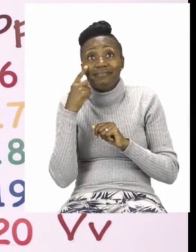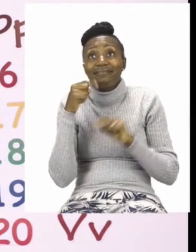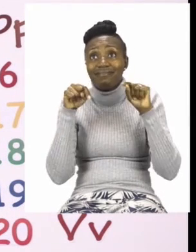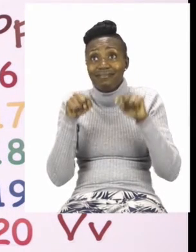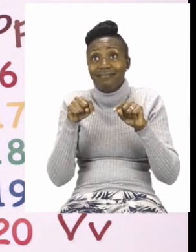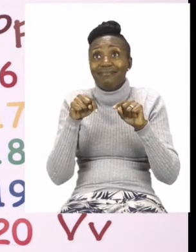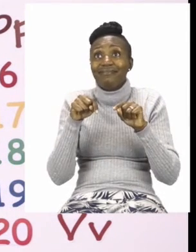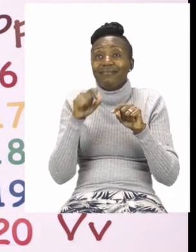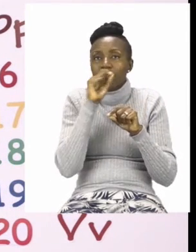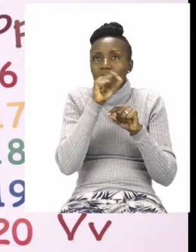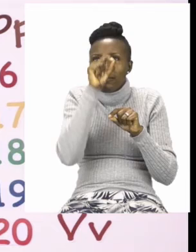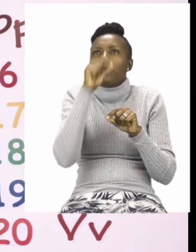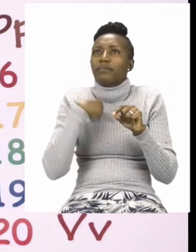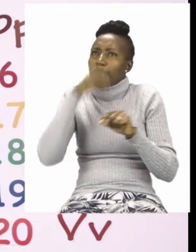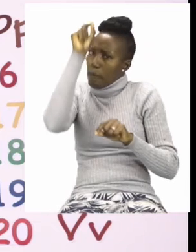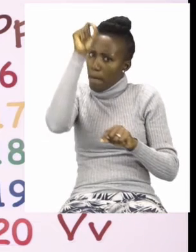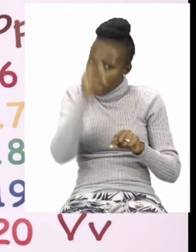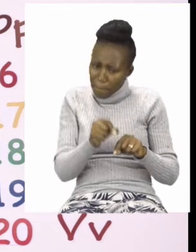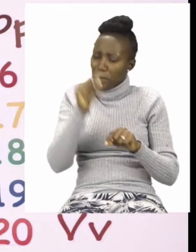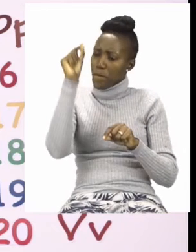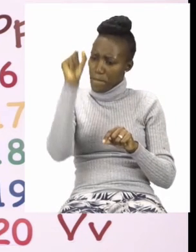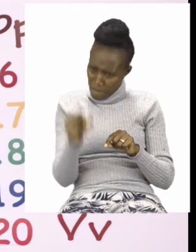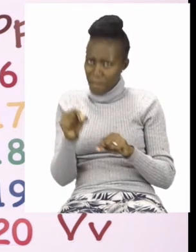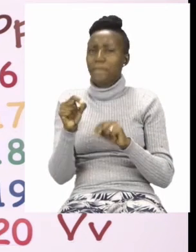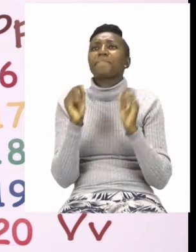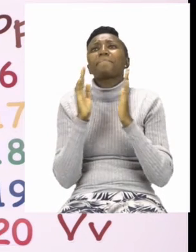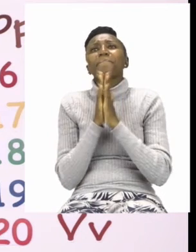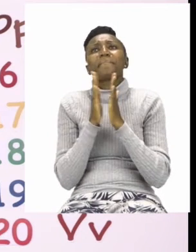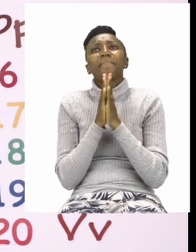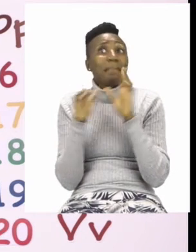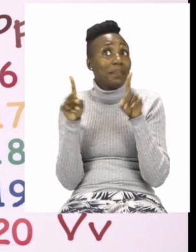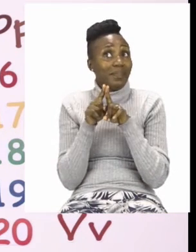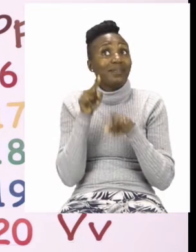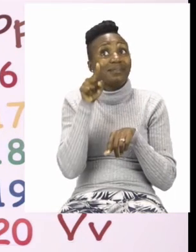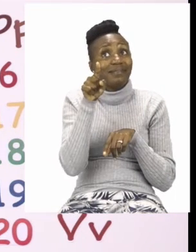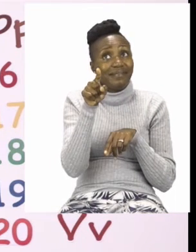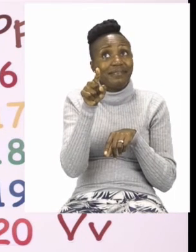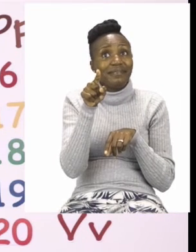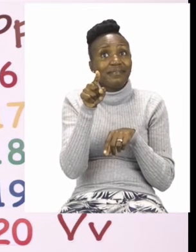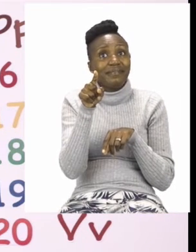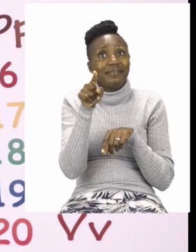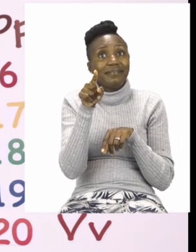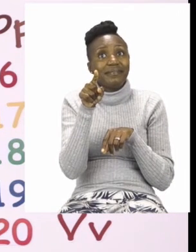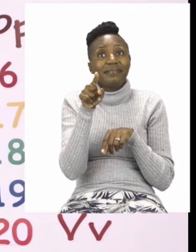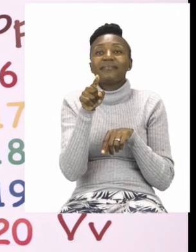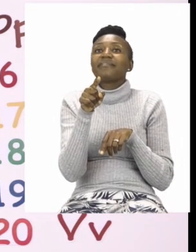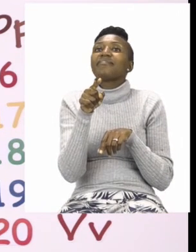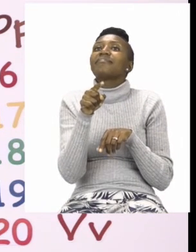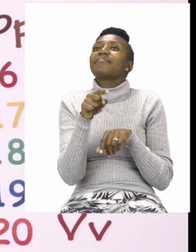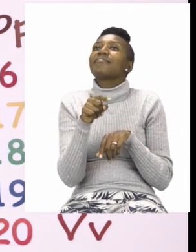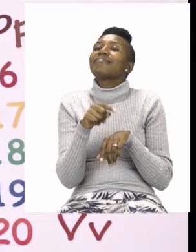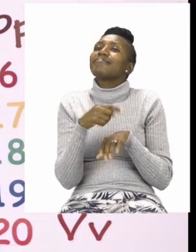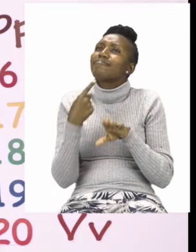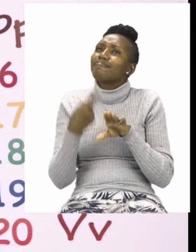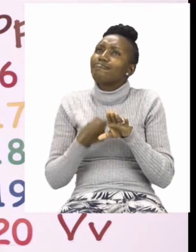I'm doing are clear. So make sure that when you're tracing, the first thing you do is follow each trace